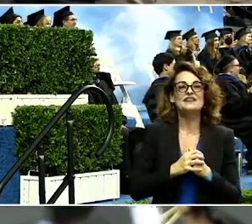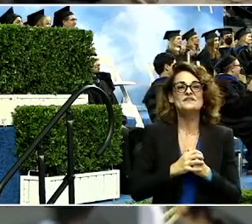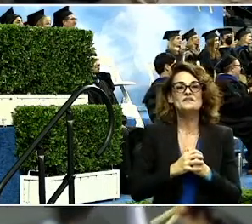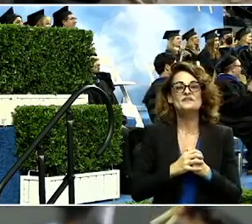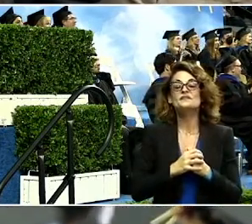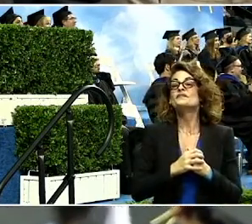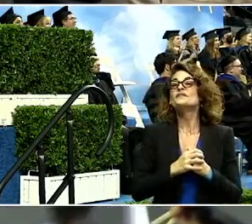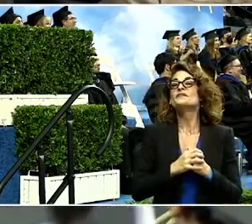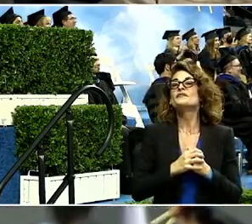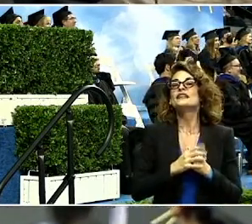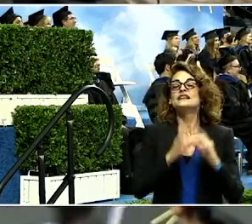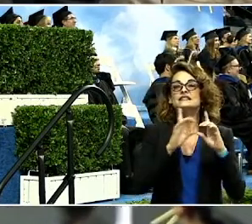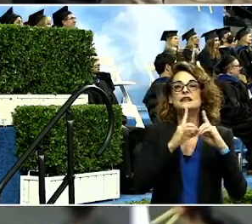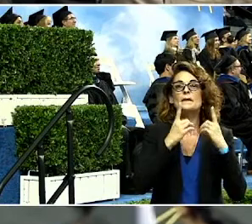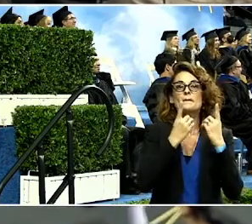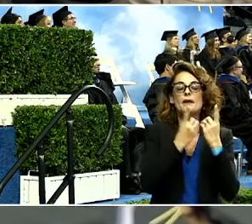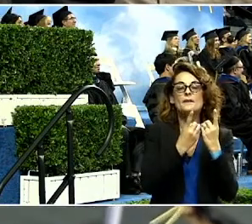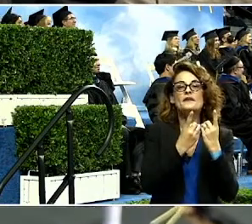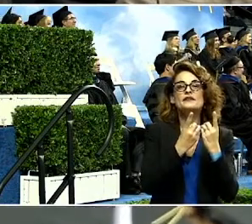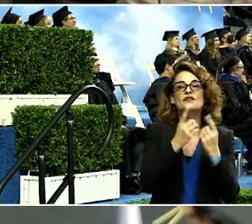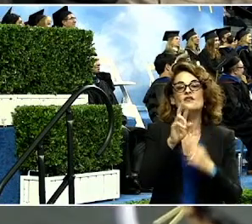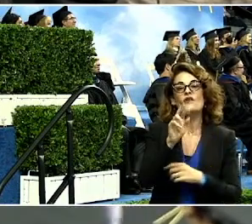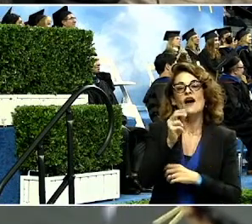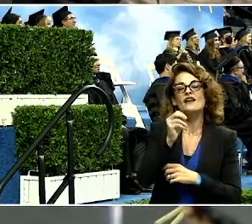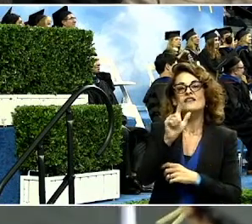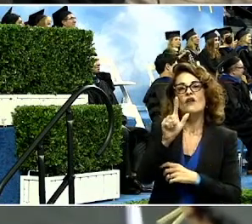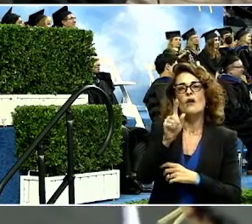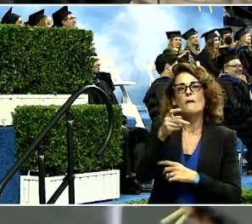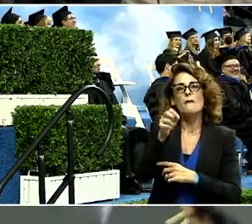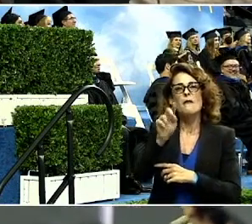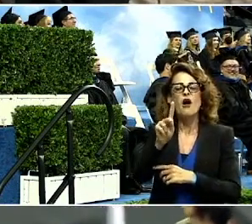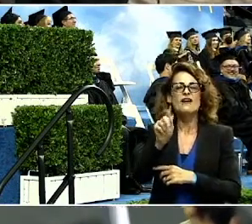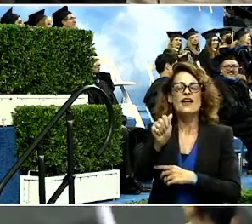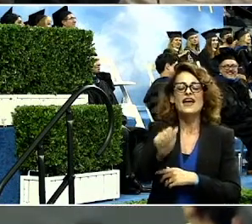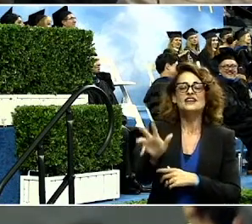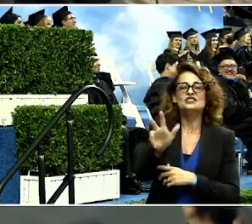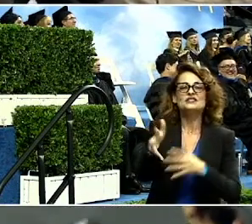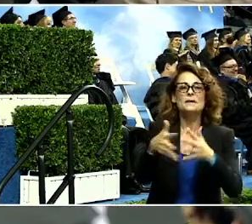the department that brought us Randall Park, Asian American studies,